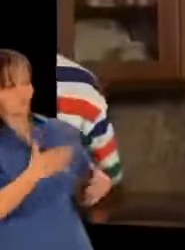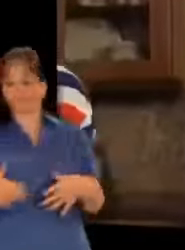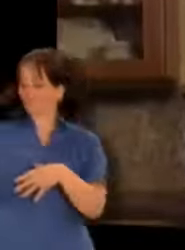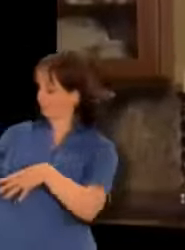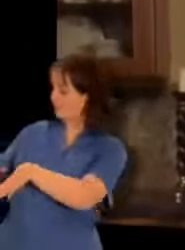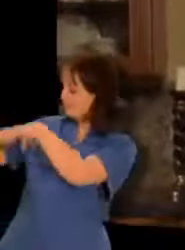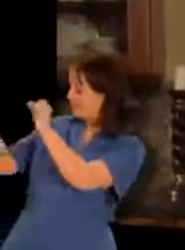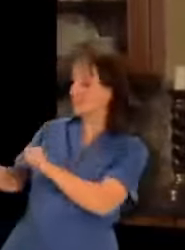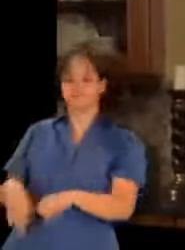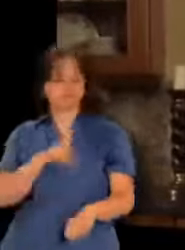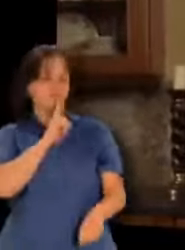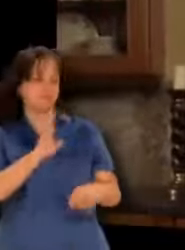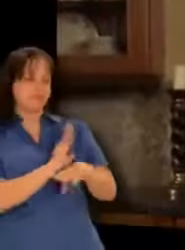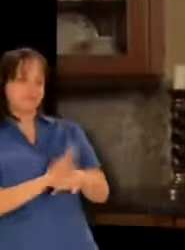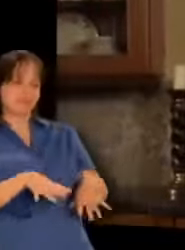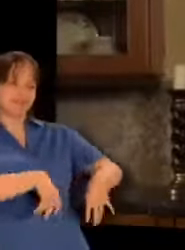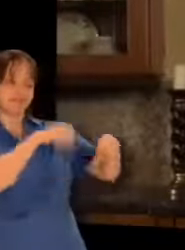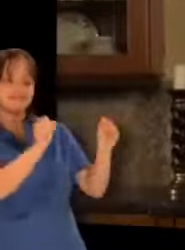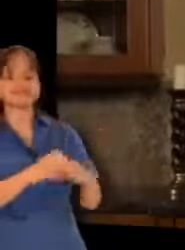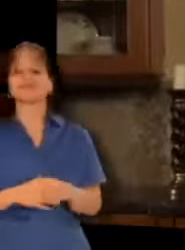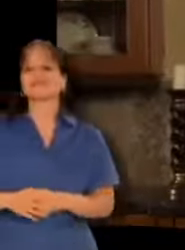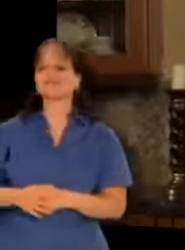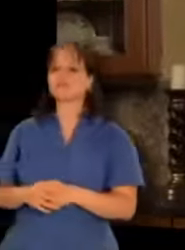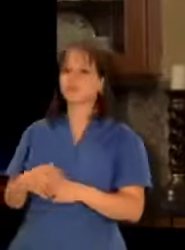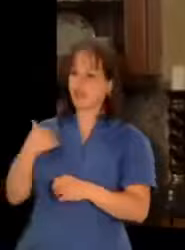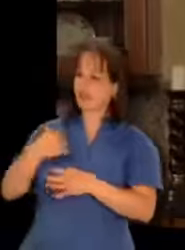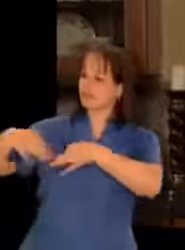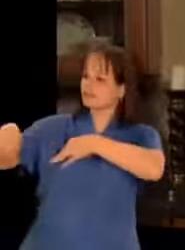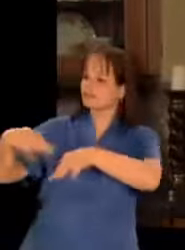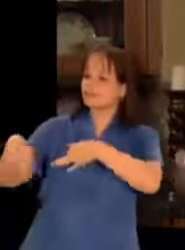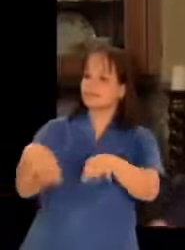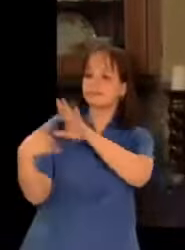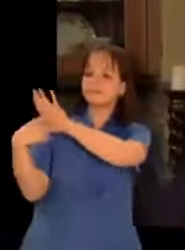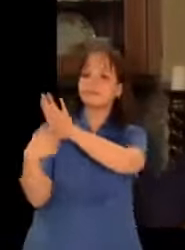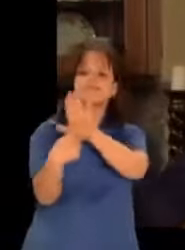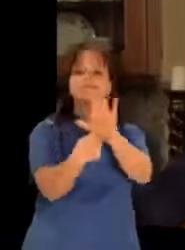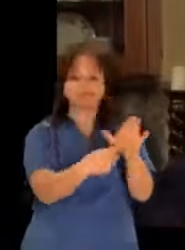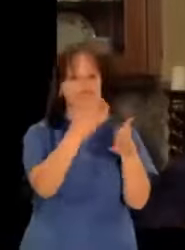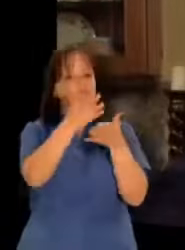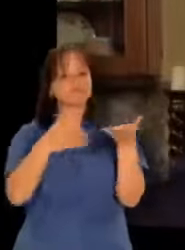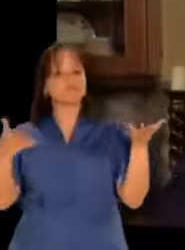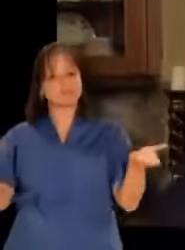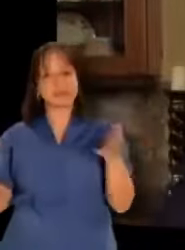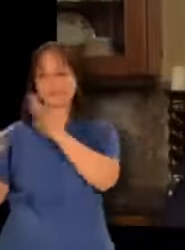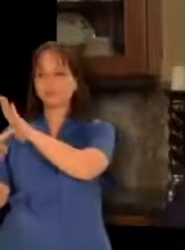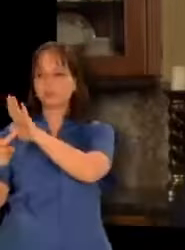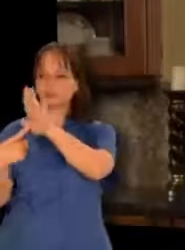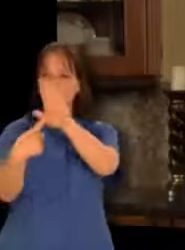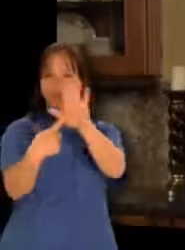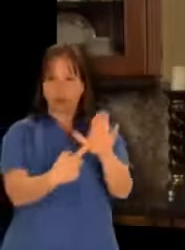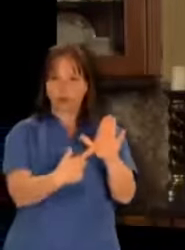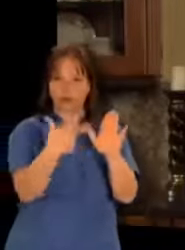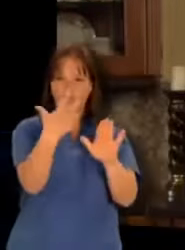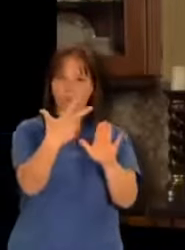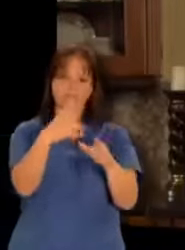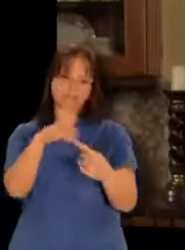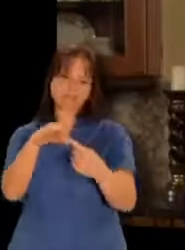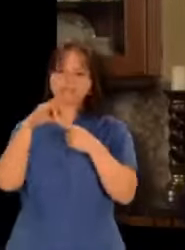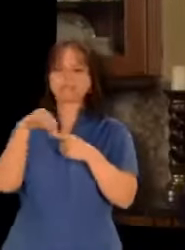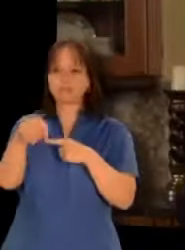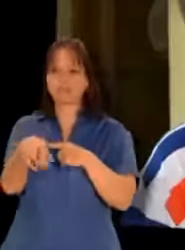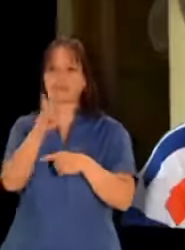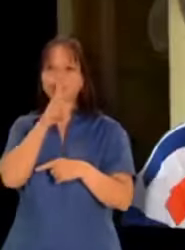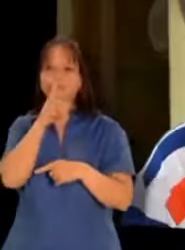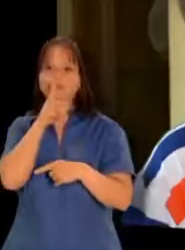will. So I want to welcome everybody, and I'm going to go into the demonstration here, and I'm going to show you the 3 unique properties of